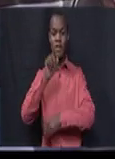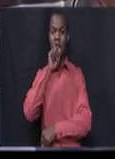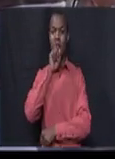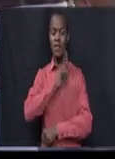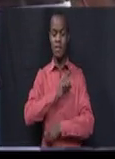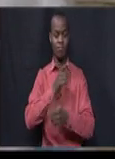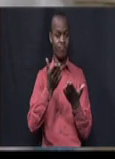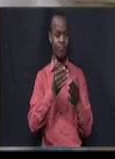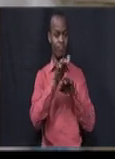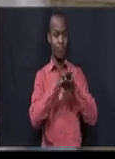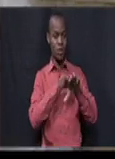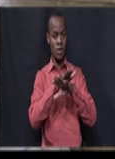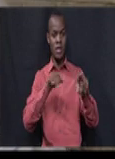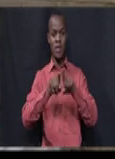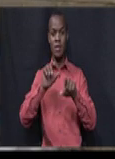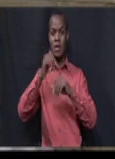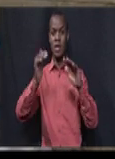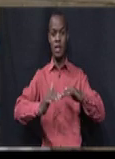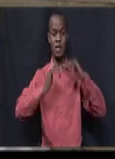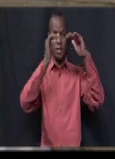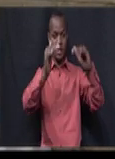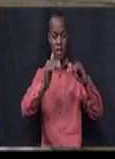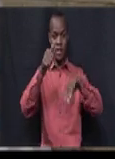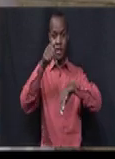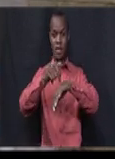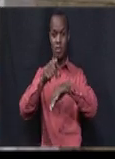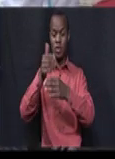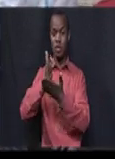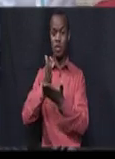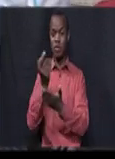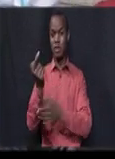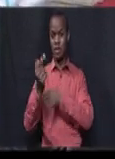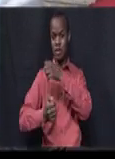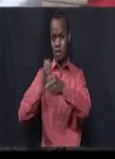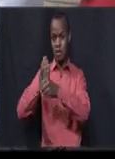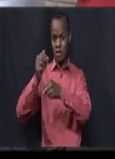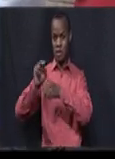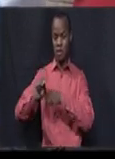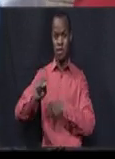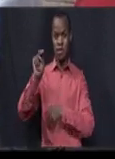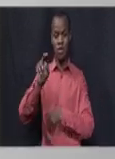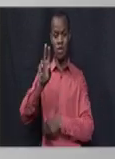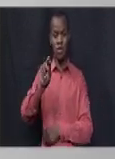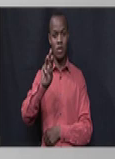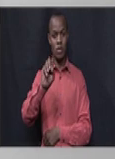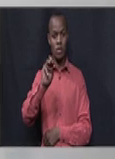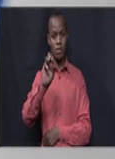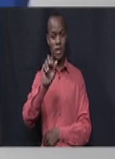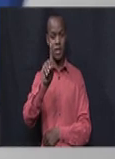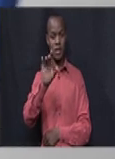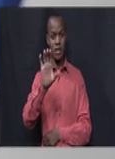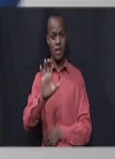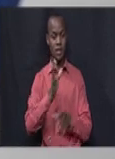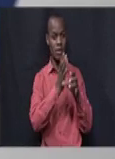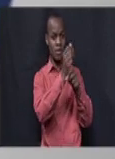halt, others have been modified as they are necessary. Every year, Northern Nomadic Disability Organization has had